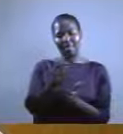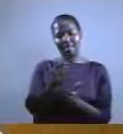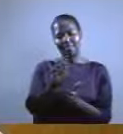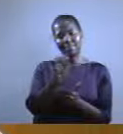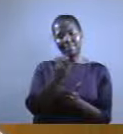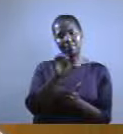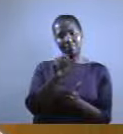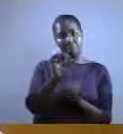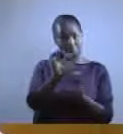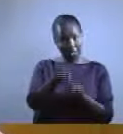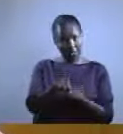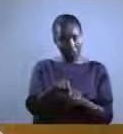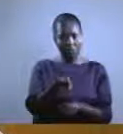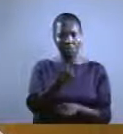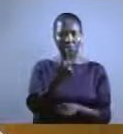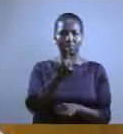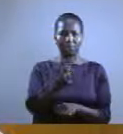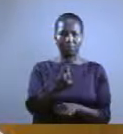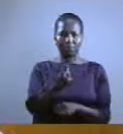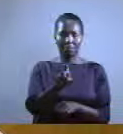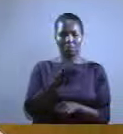statement, revised.